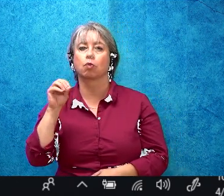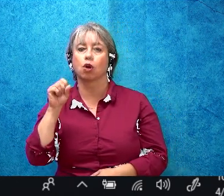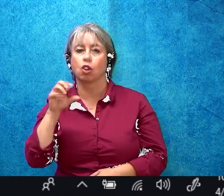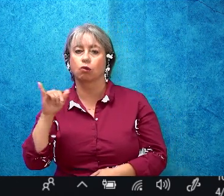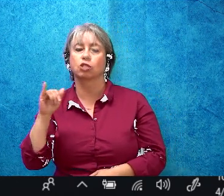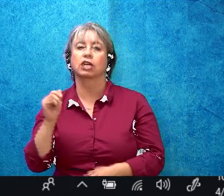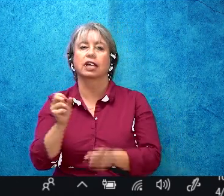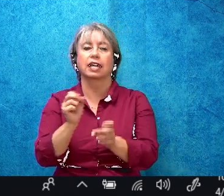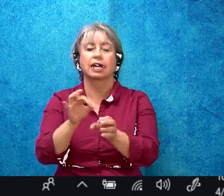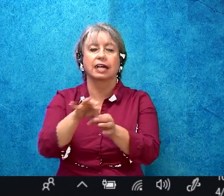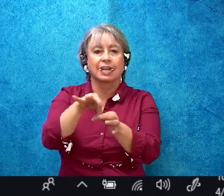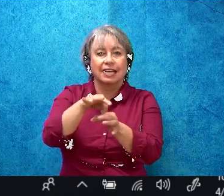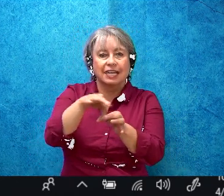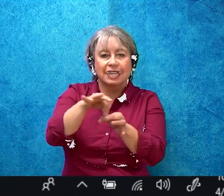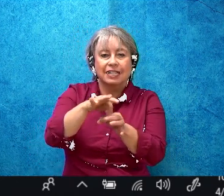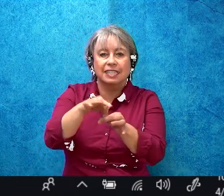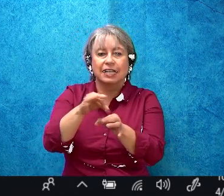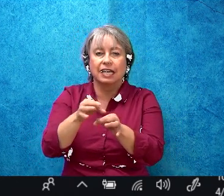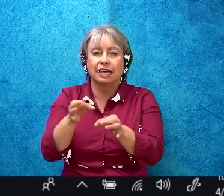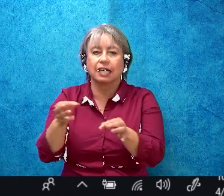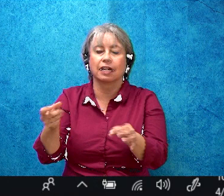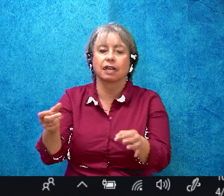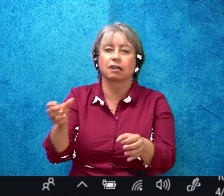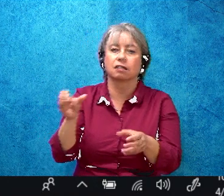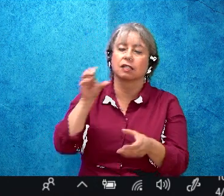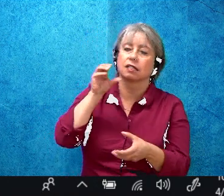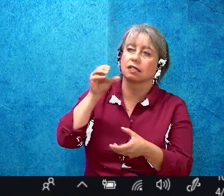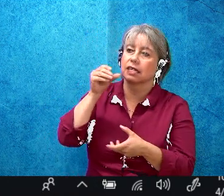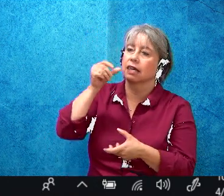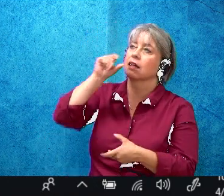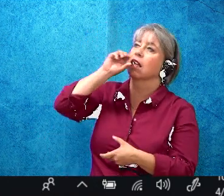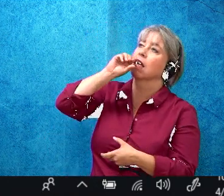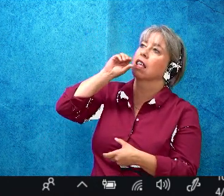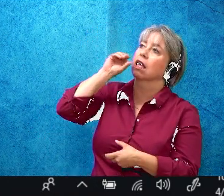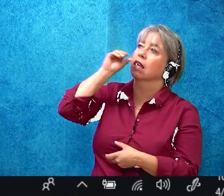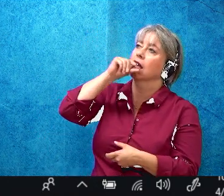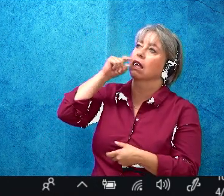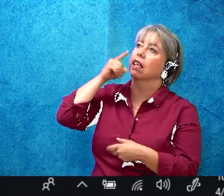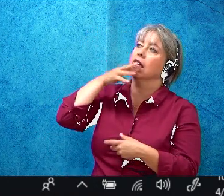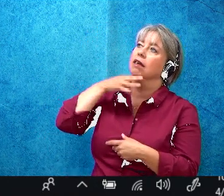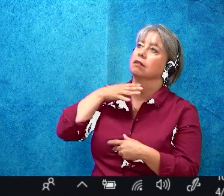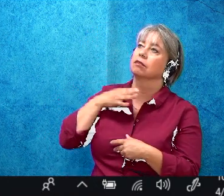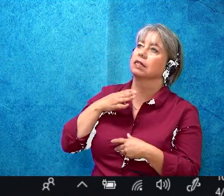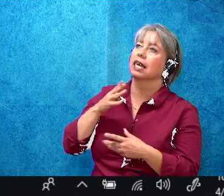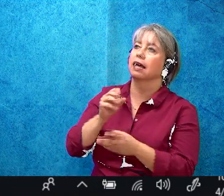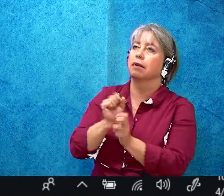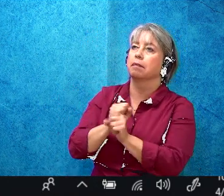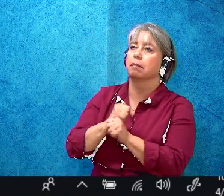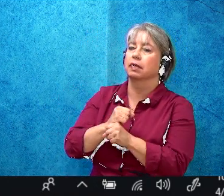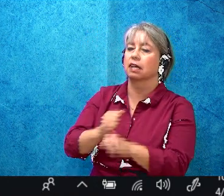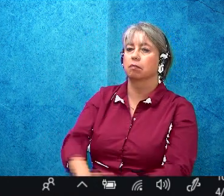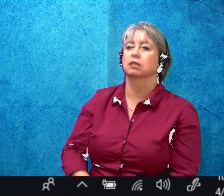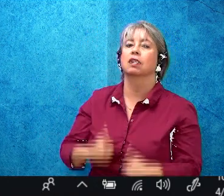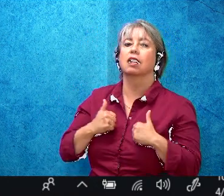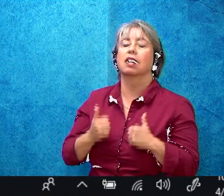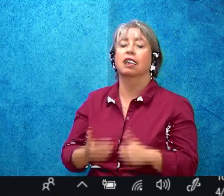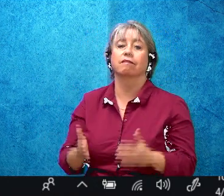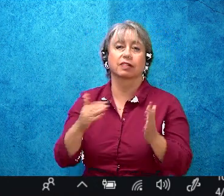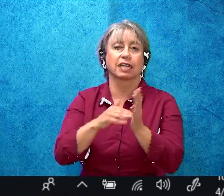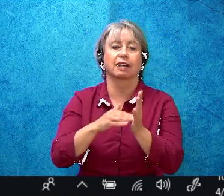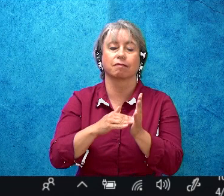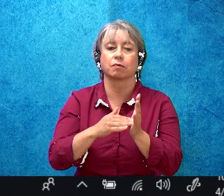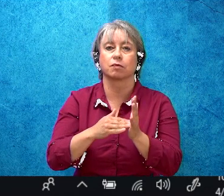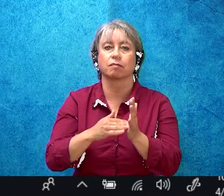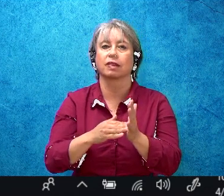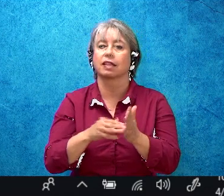tea and they pour it into her mouth and she starts to swallow it and she starts to revive herself, okay? So not by